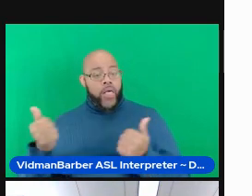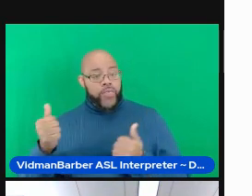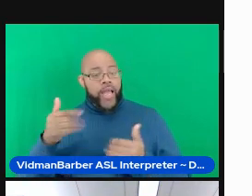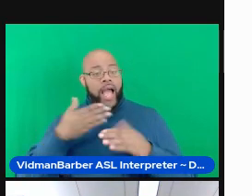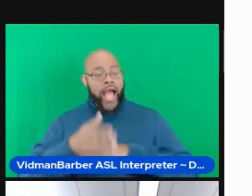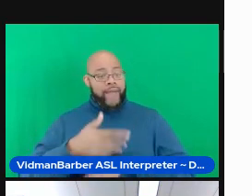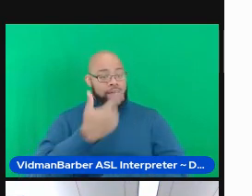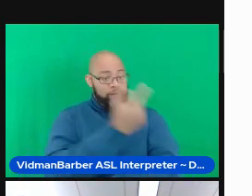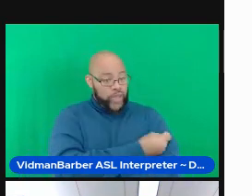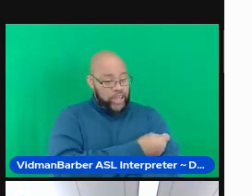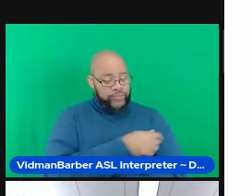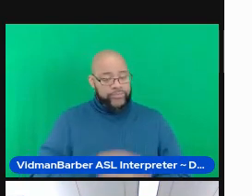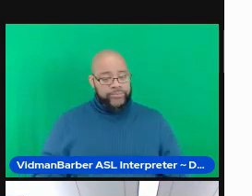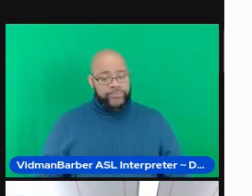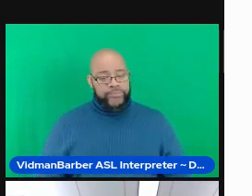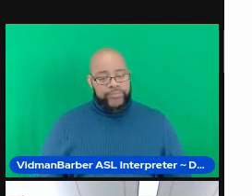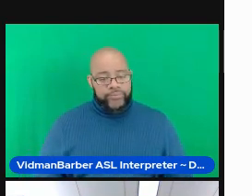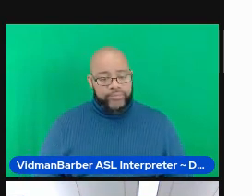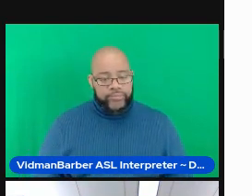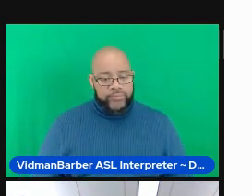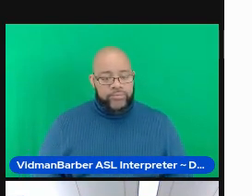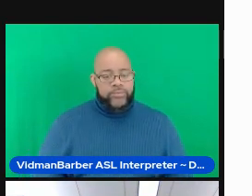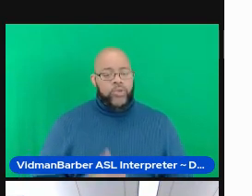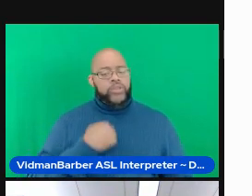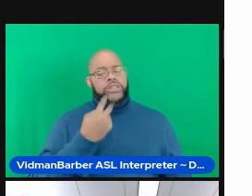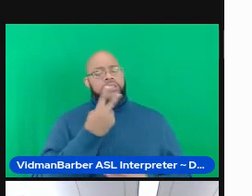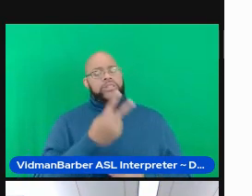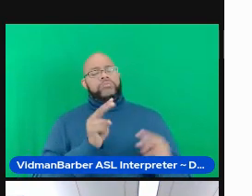influenza vaccination. And we observed that